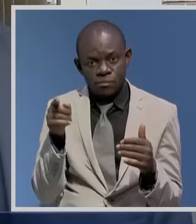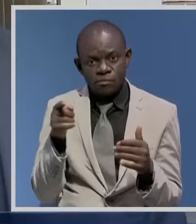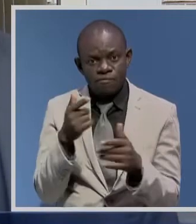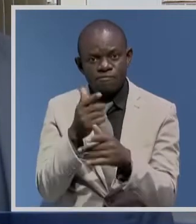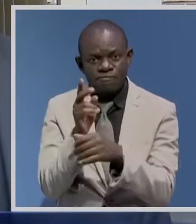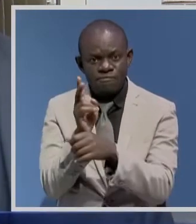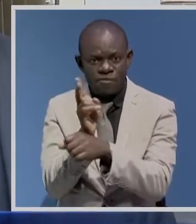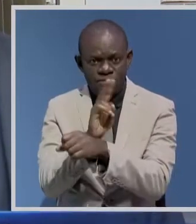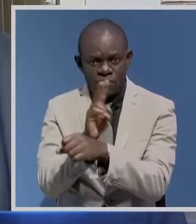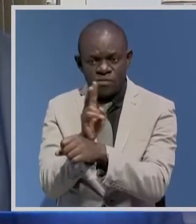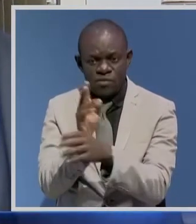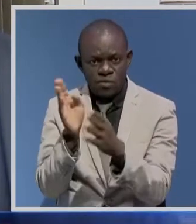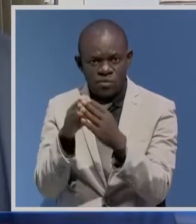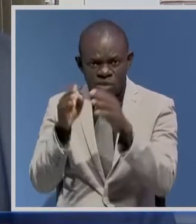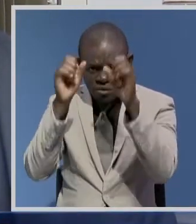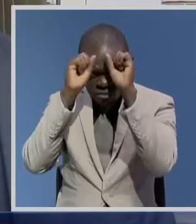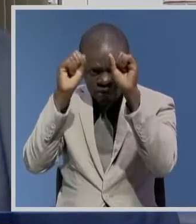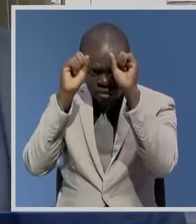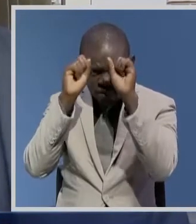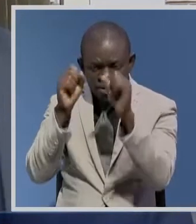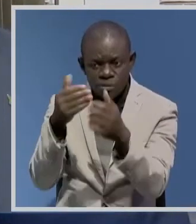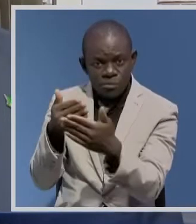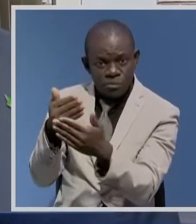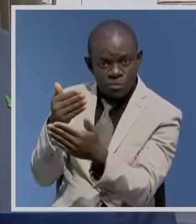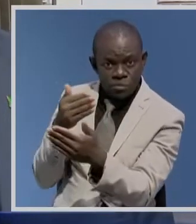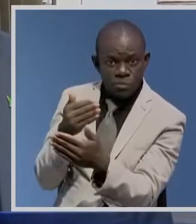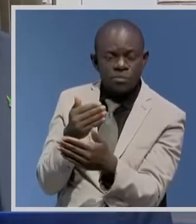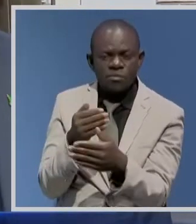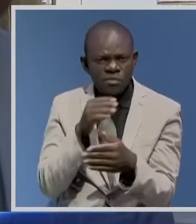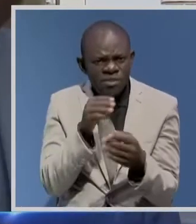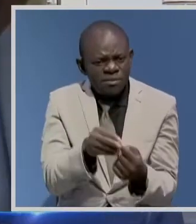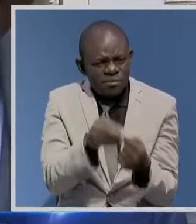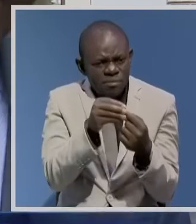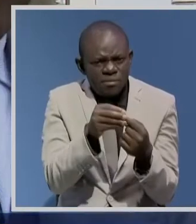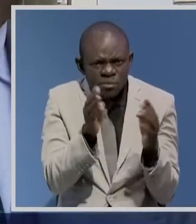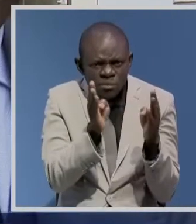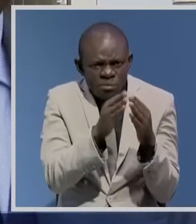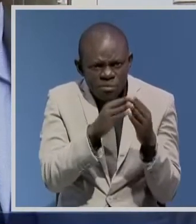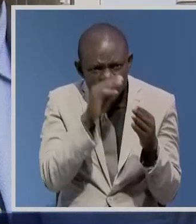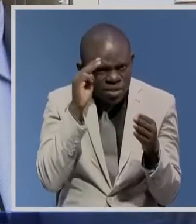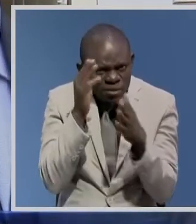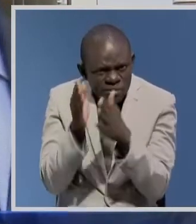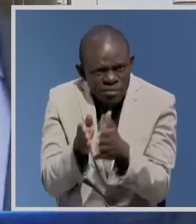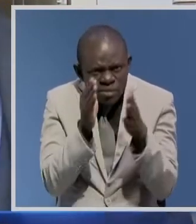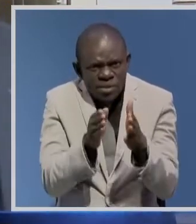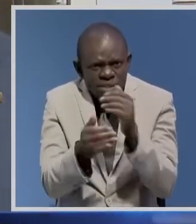Organ, Council of Ministers, which was held in the morning. And basically the